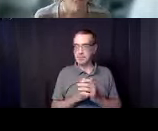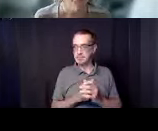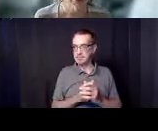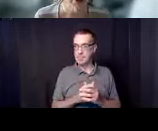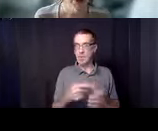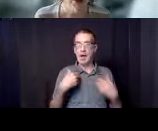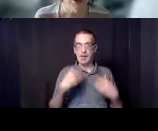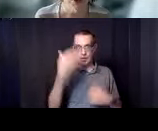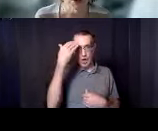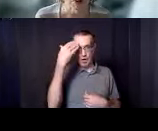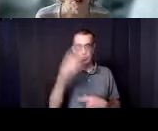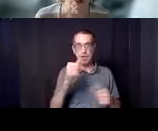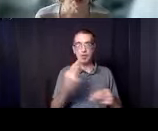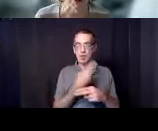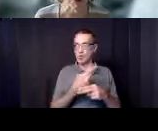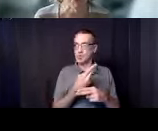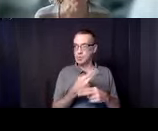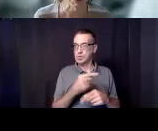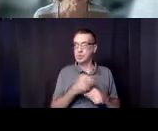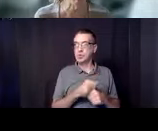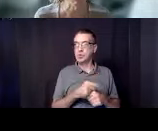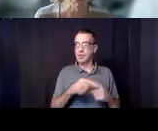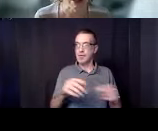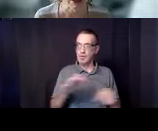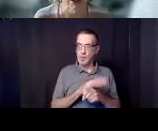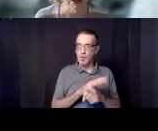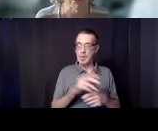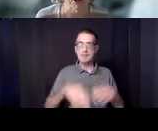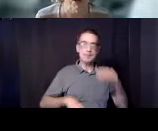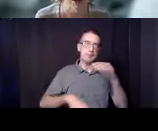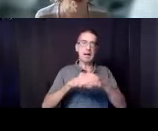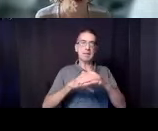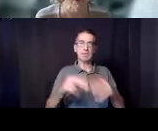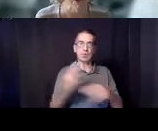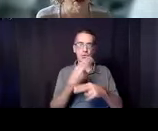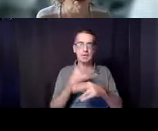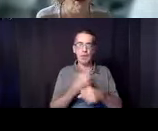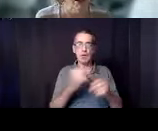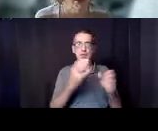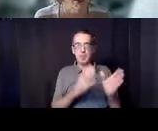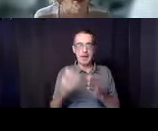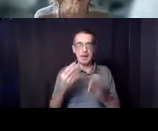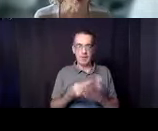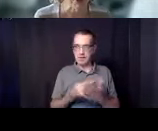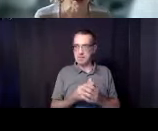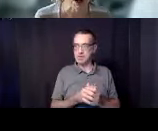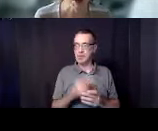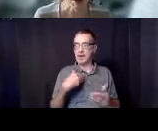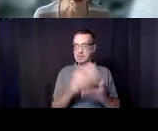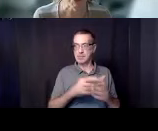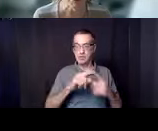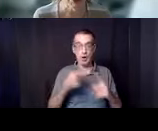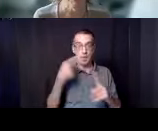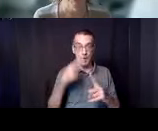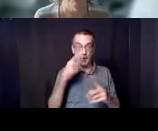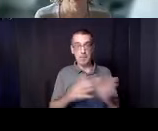that you'll have knowledge that you can use to more fully maximize the use of rescue plan funds. You'll have some starting